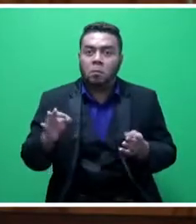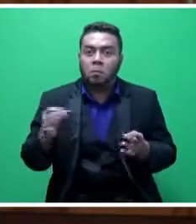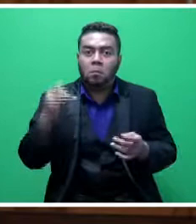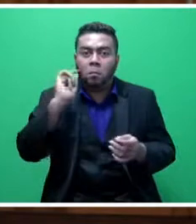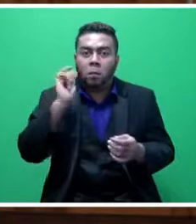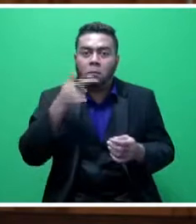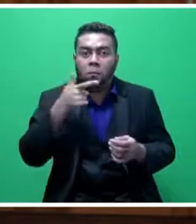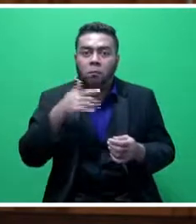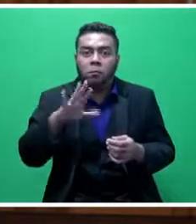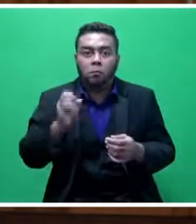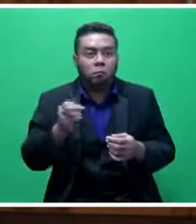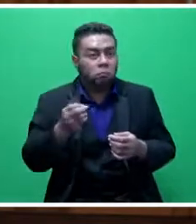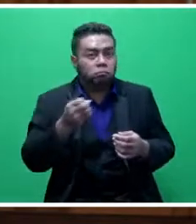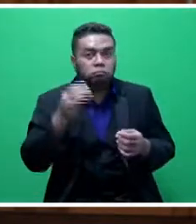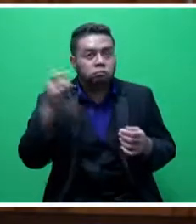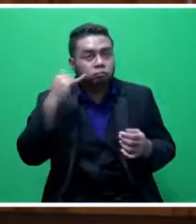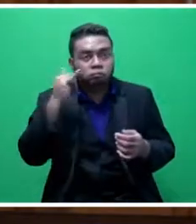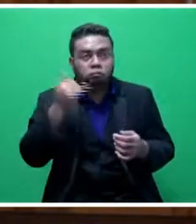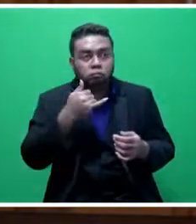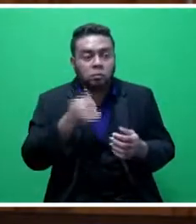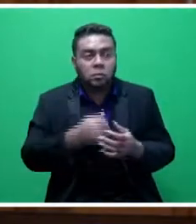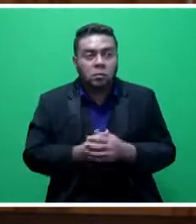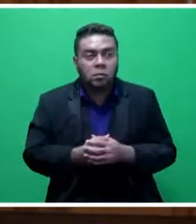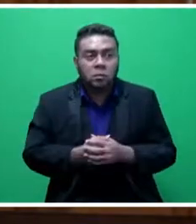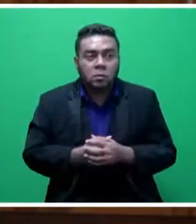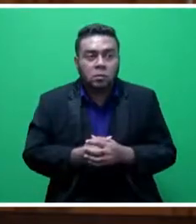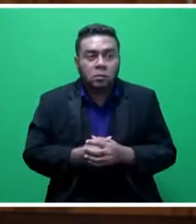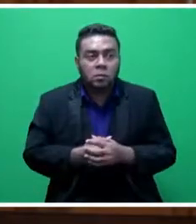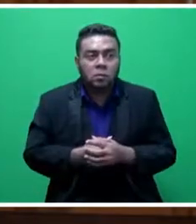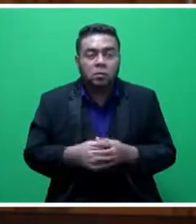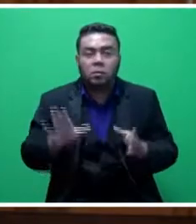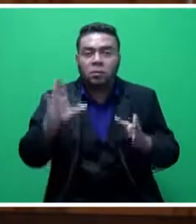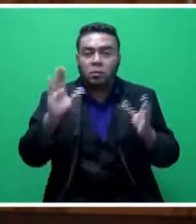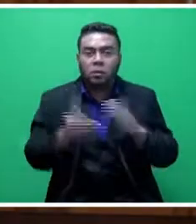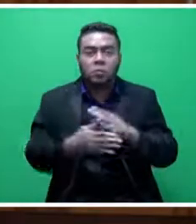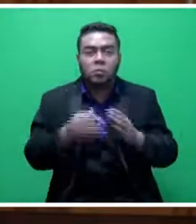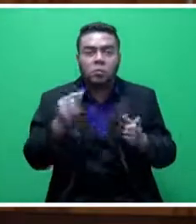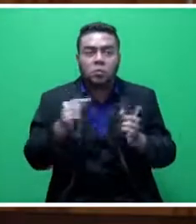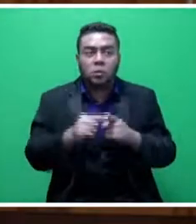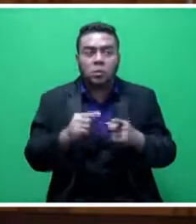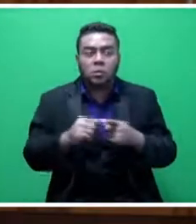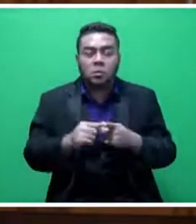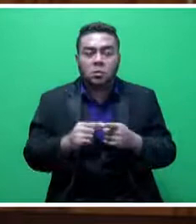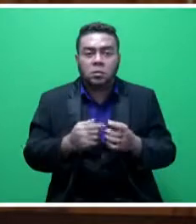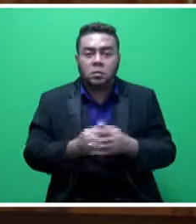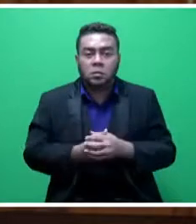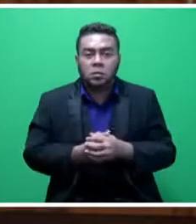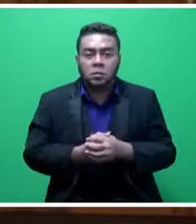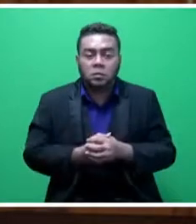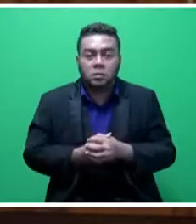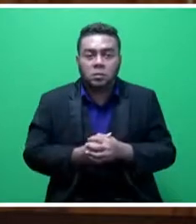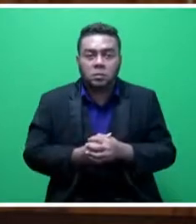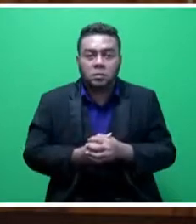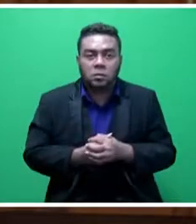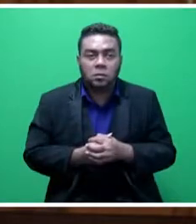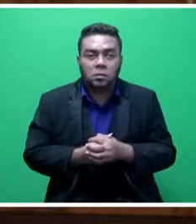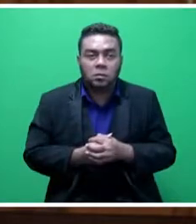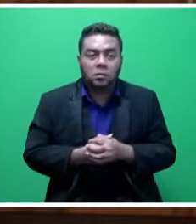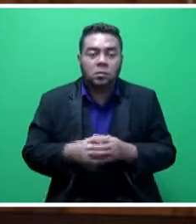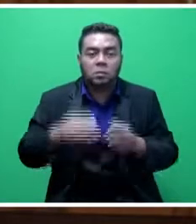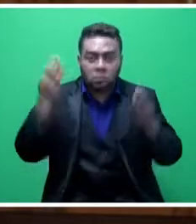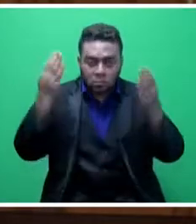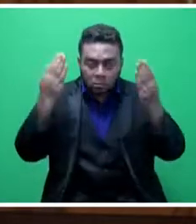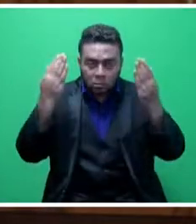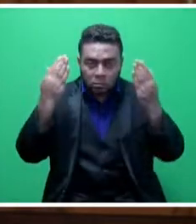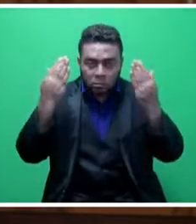or pockets of unconnected areas in between, which are the brown spots, which have intermittent reception. Mr. Speaker,